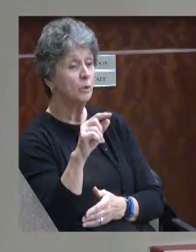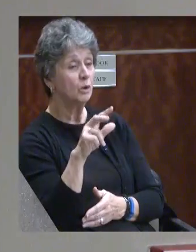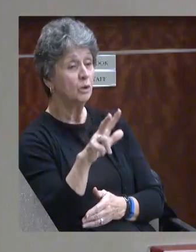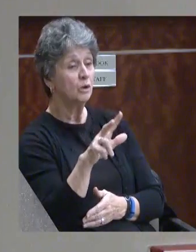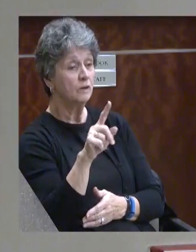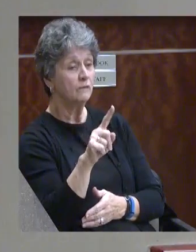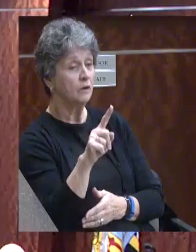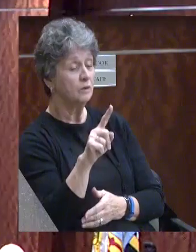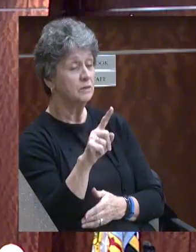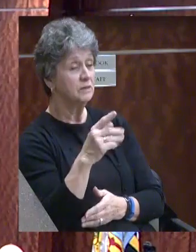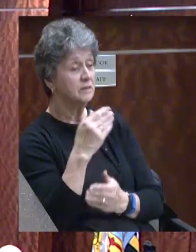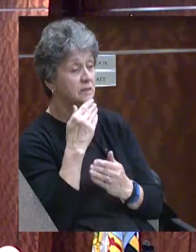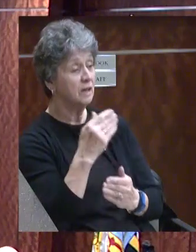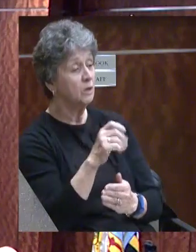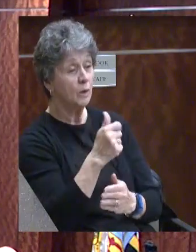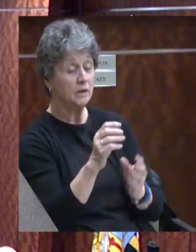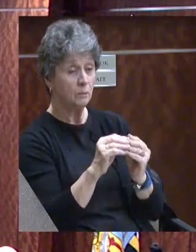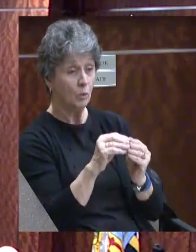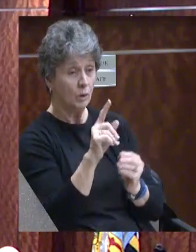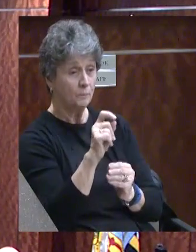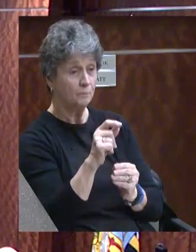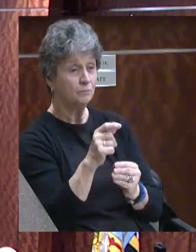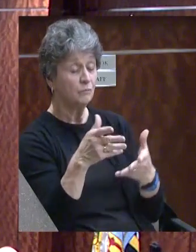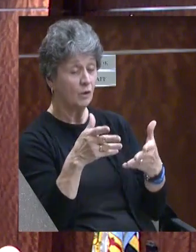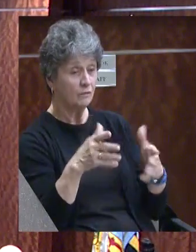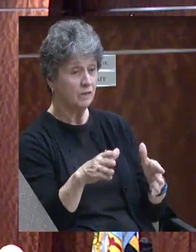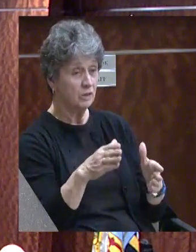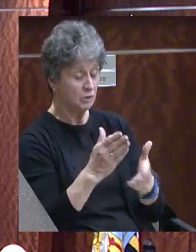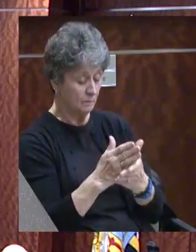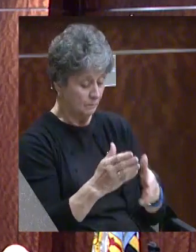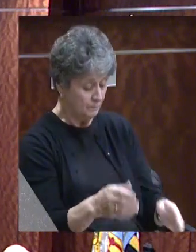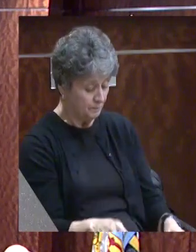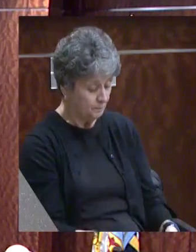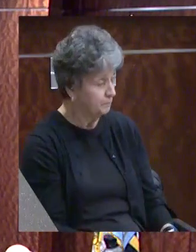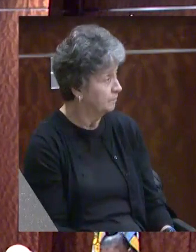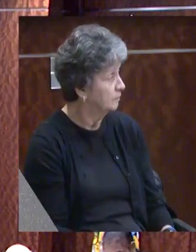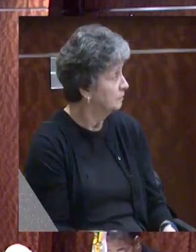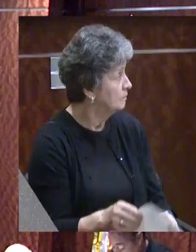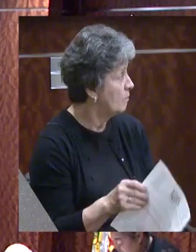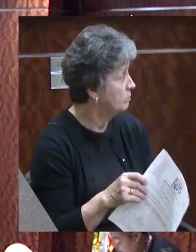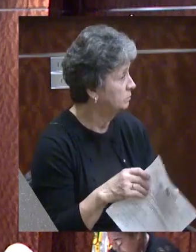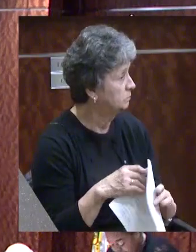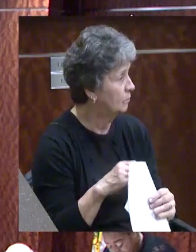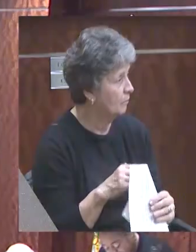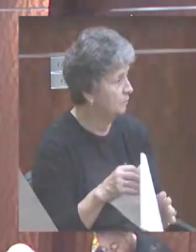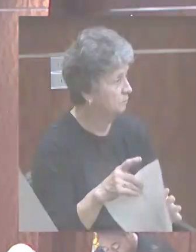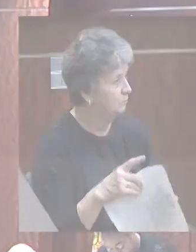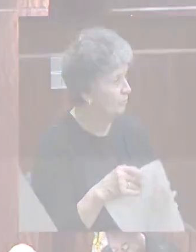Anything else? We stand adjourned. Thank you.